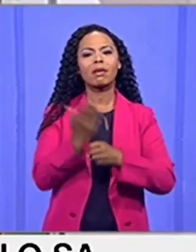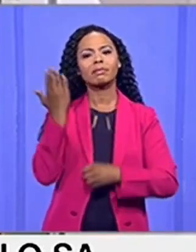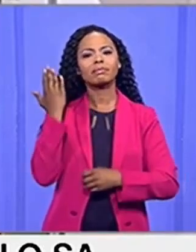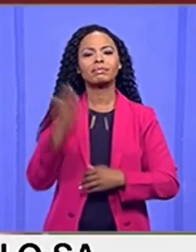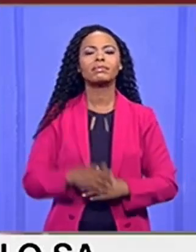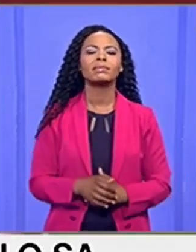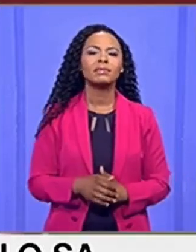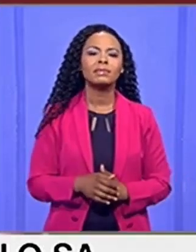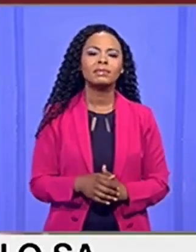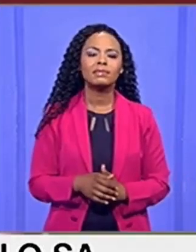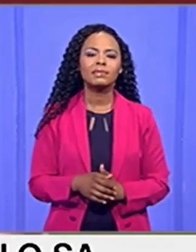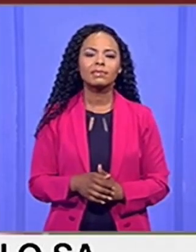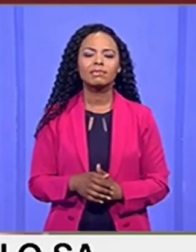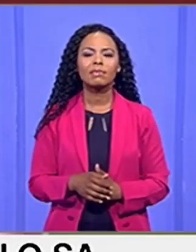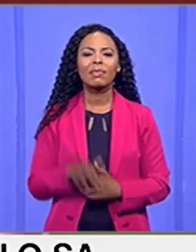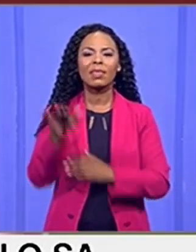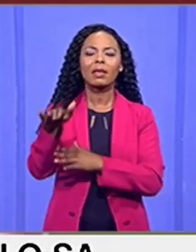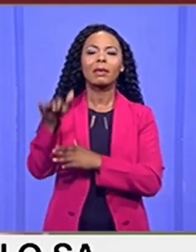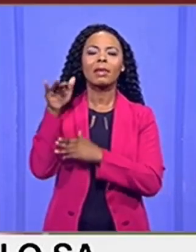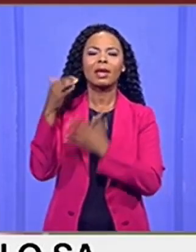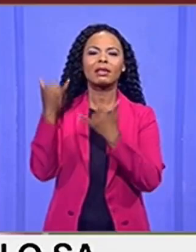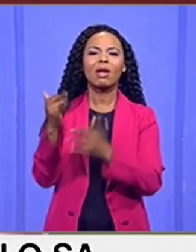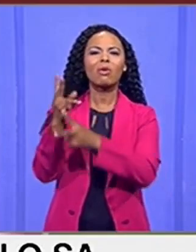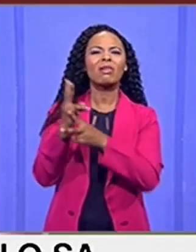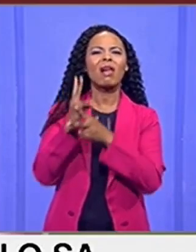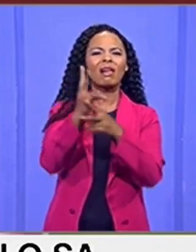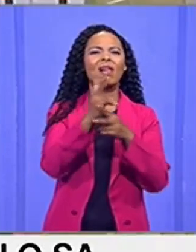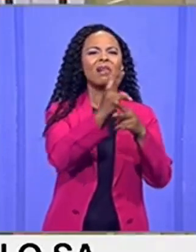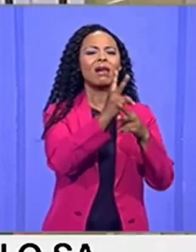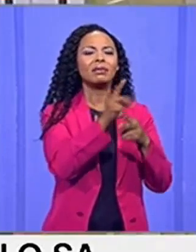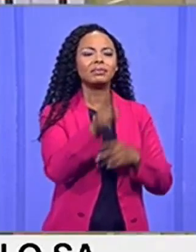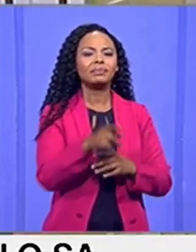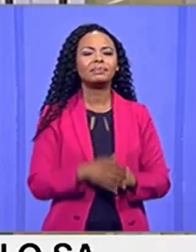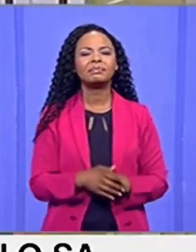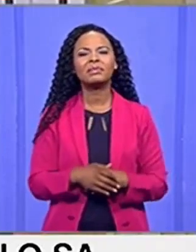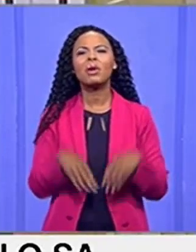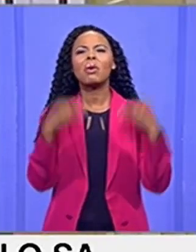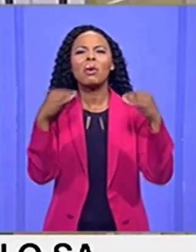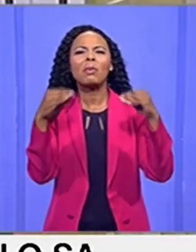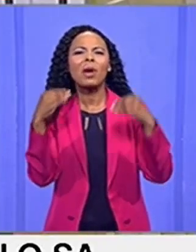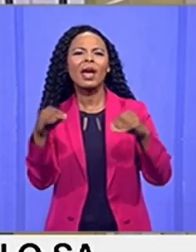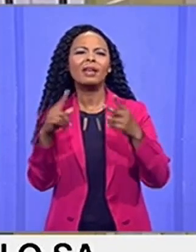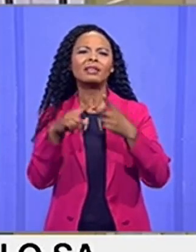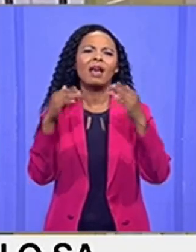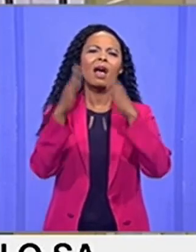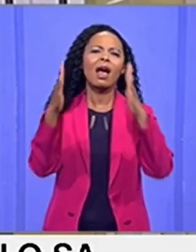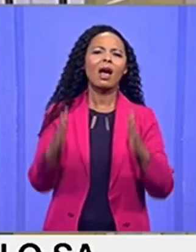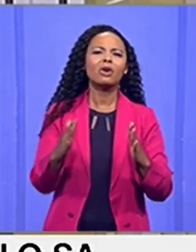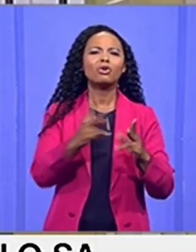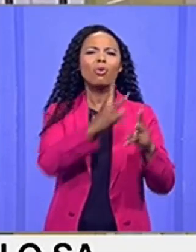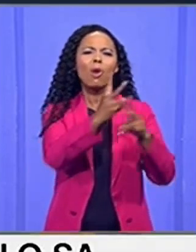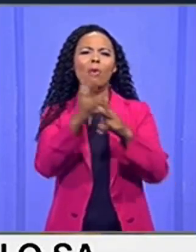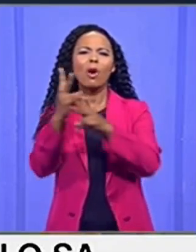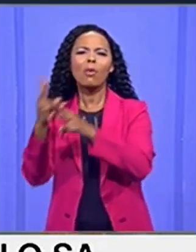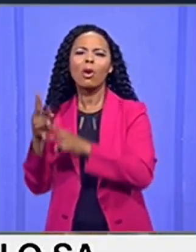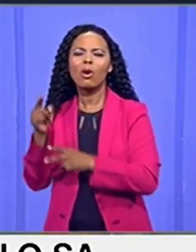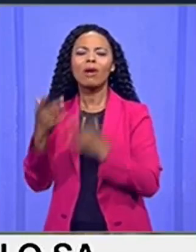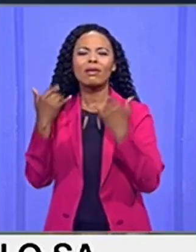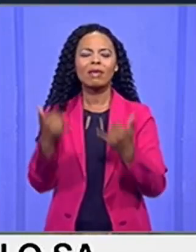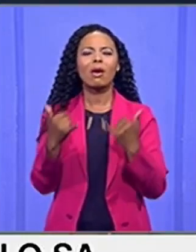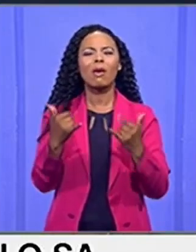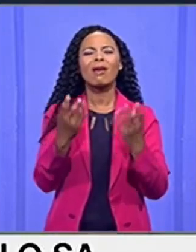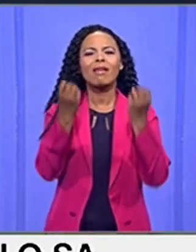Banks that have got mixed lending, where they lend to corporates and households, you might see that the number is